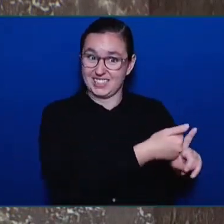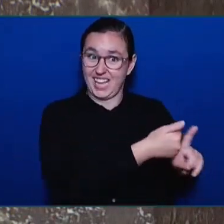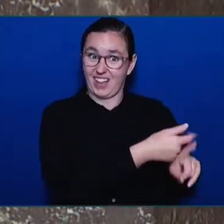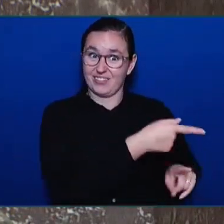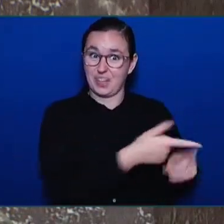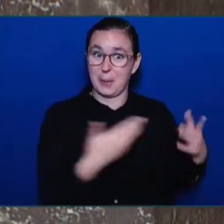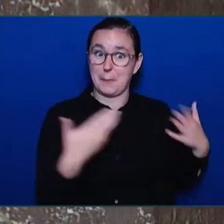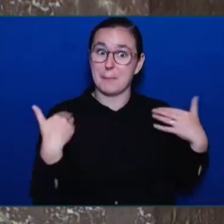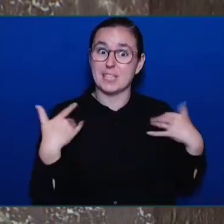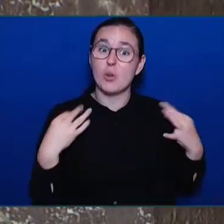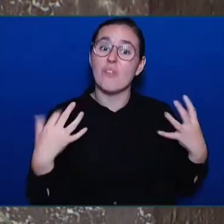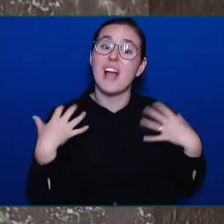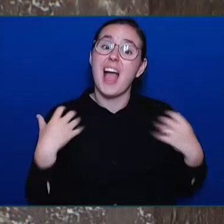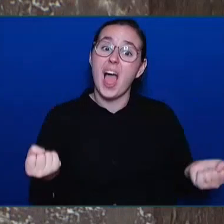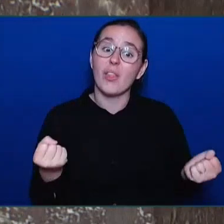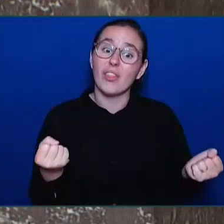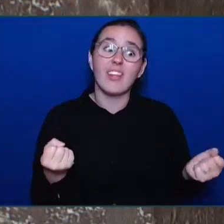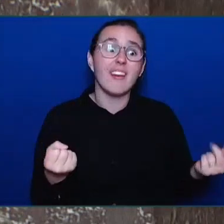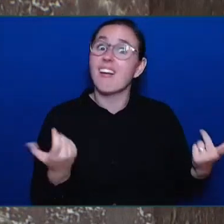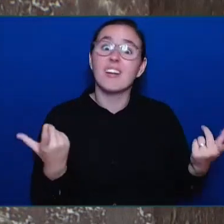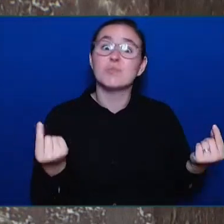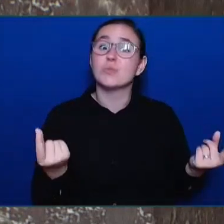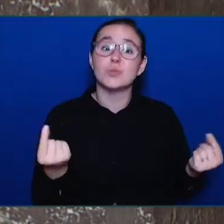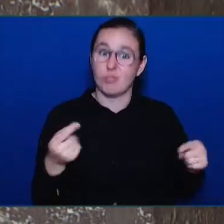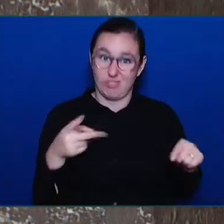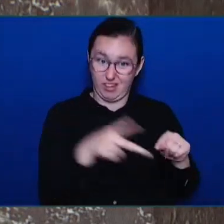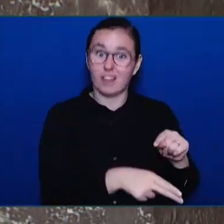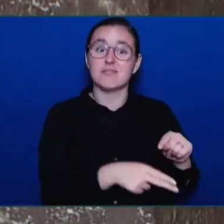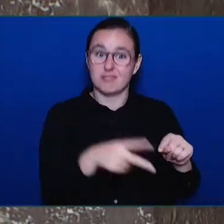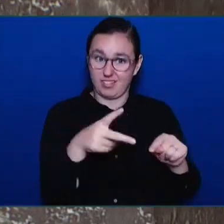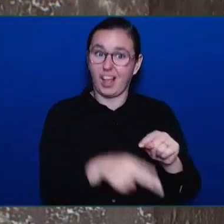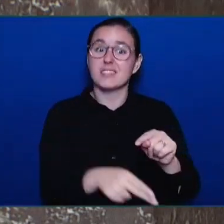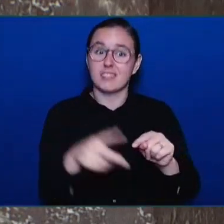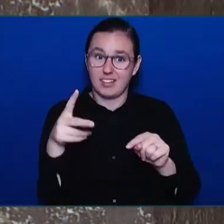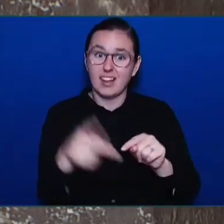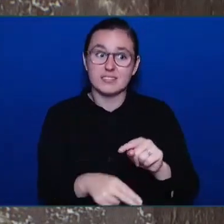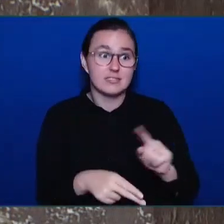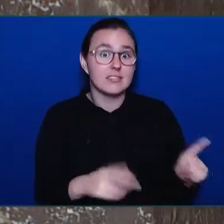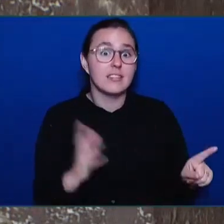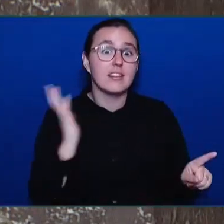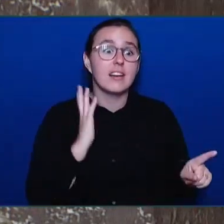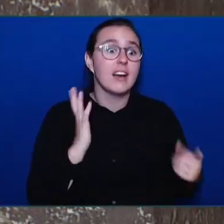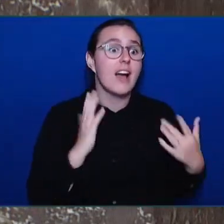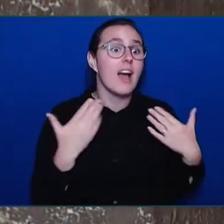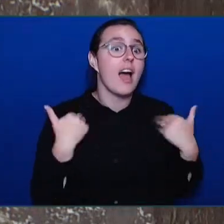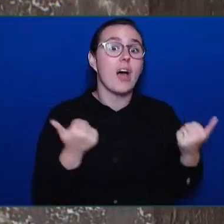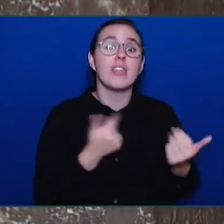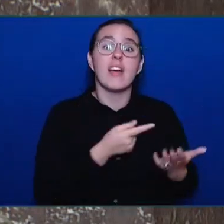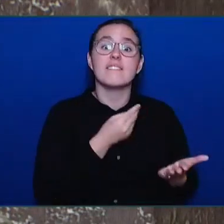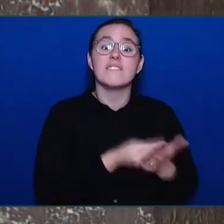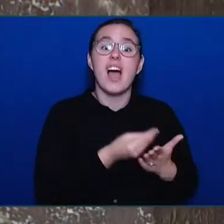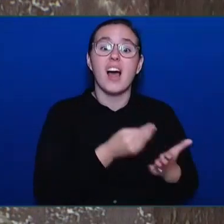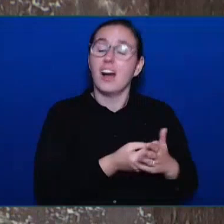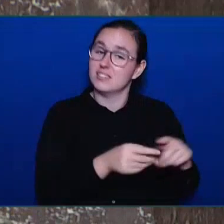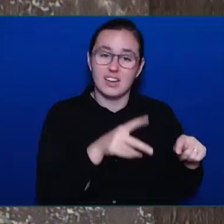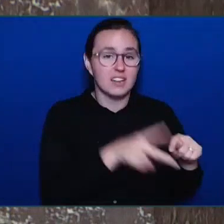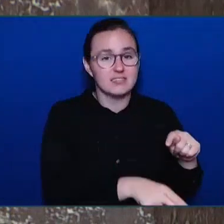he oversaw deep cuts to mental health services, Honourable Speaker. In fact, Honourable Speaker,